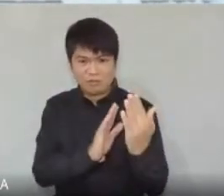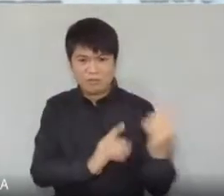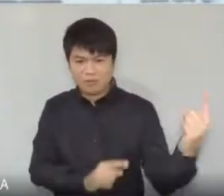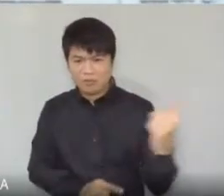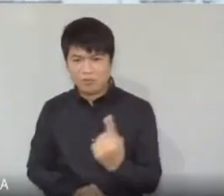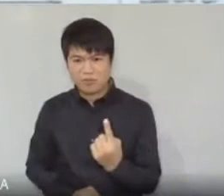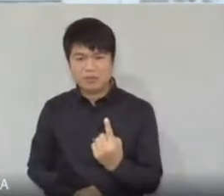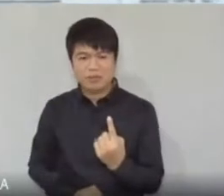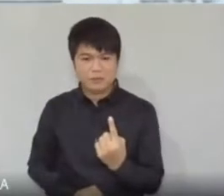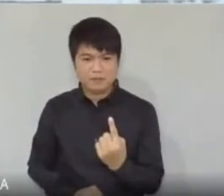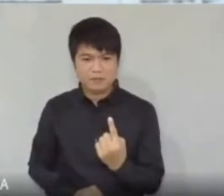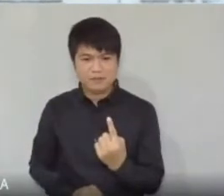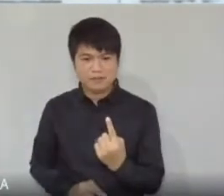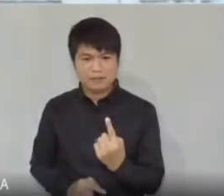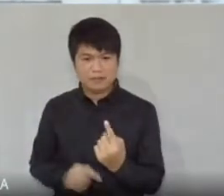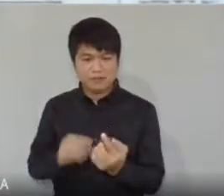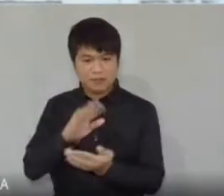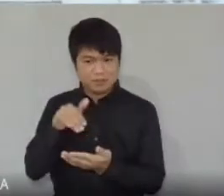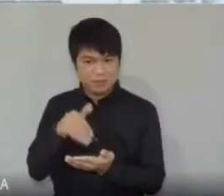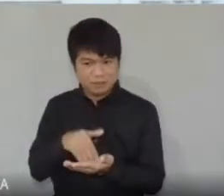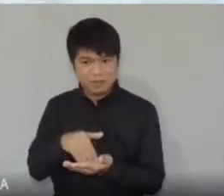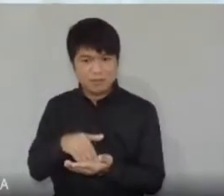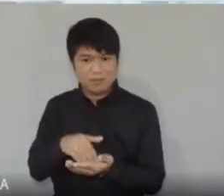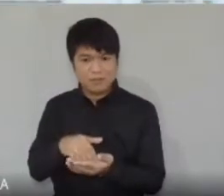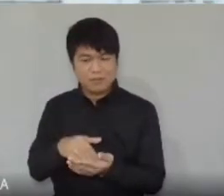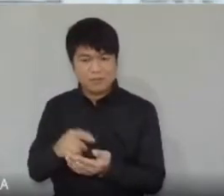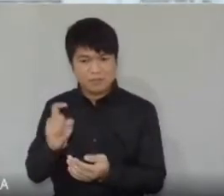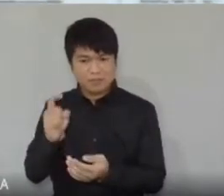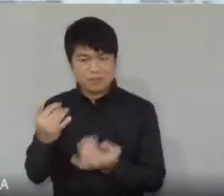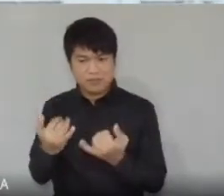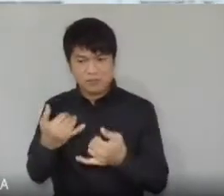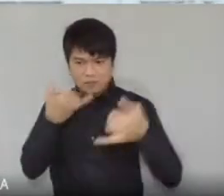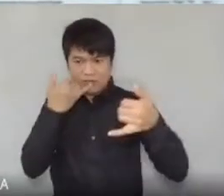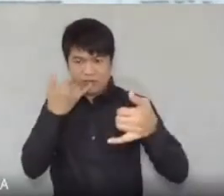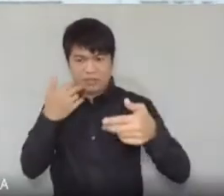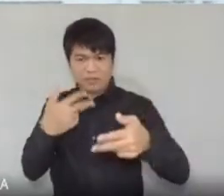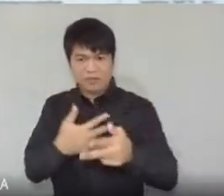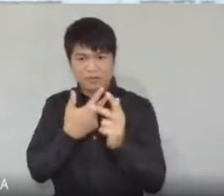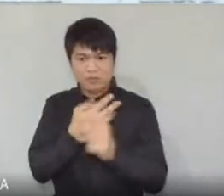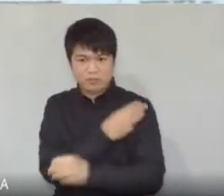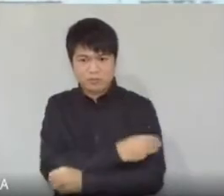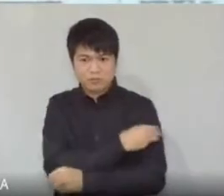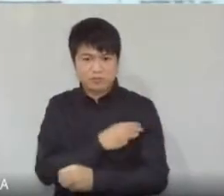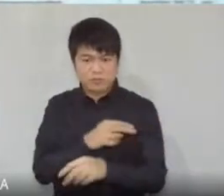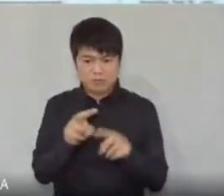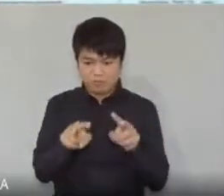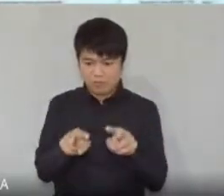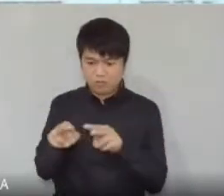telemedicine is of great benefits also. That's all for what we have done ang